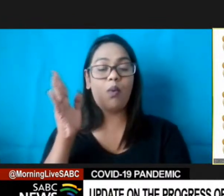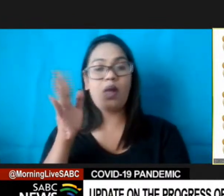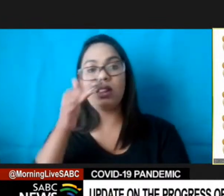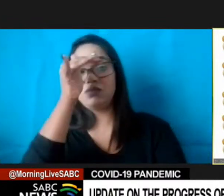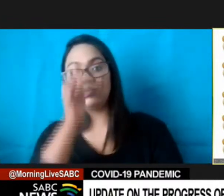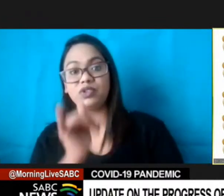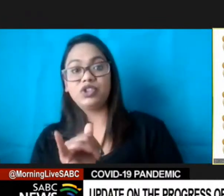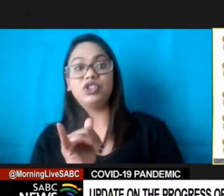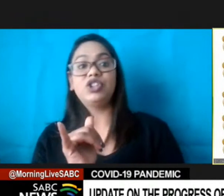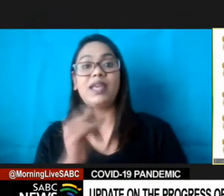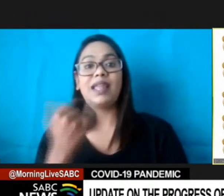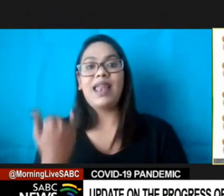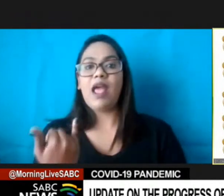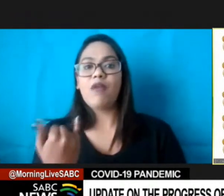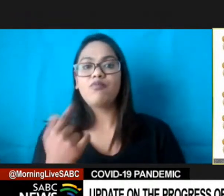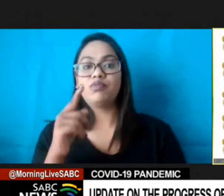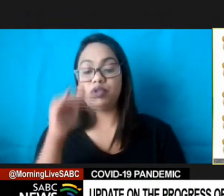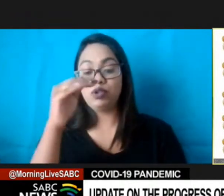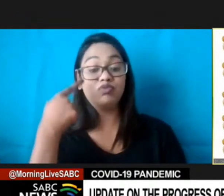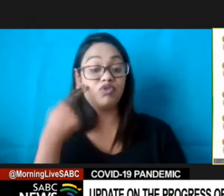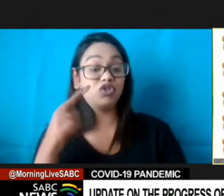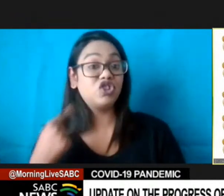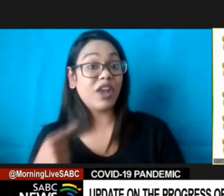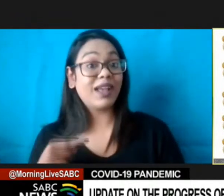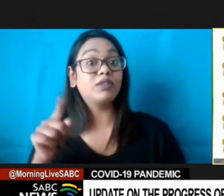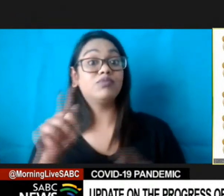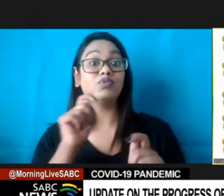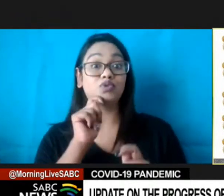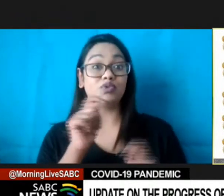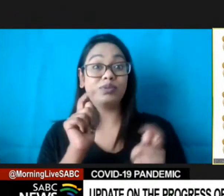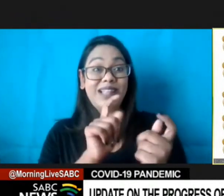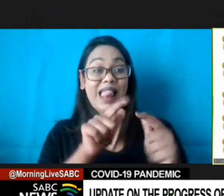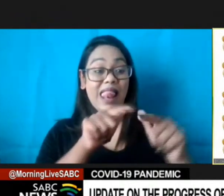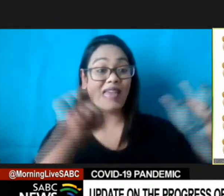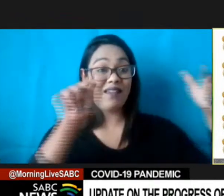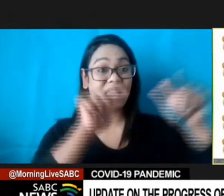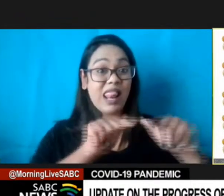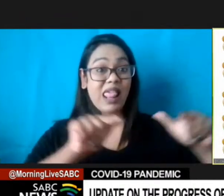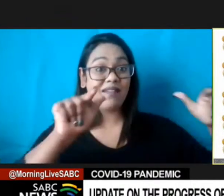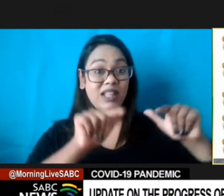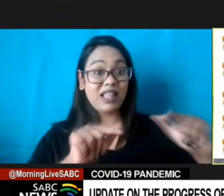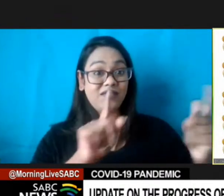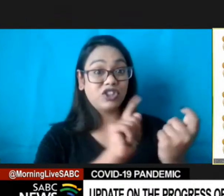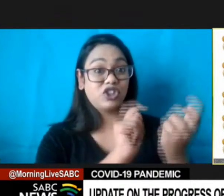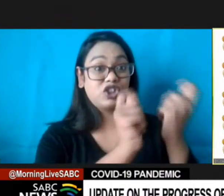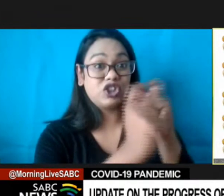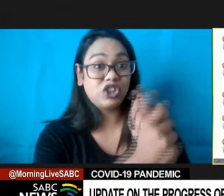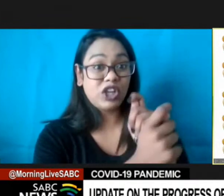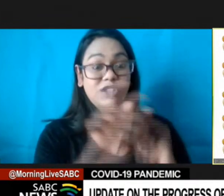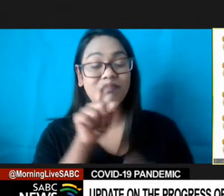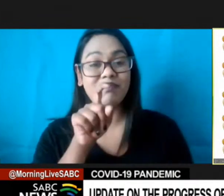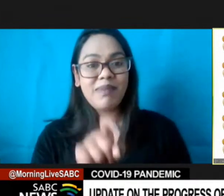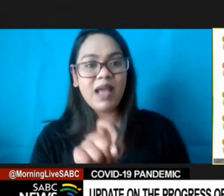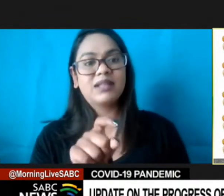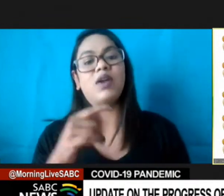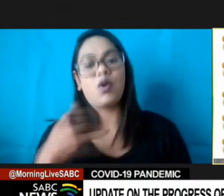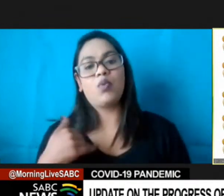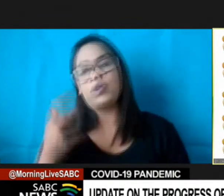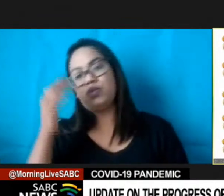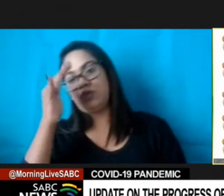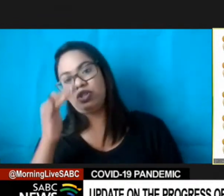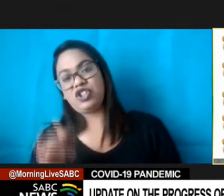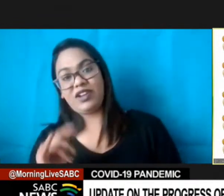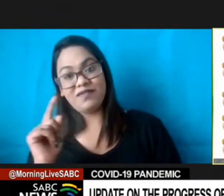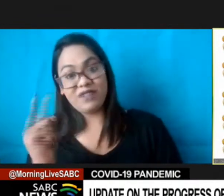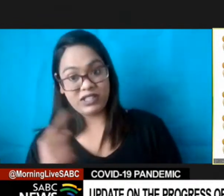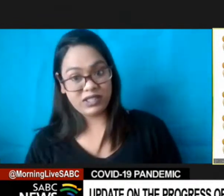we announced just yesterday that the last NCCC has decided to remain at where we are, but